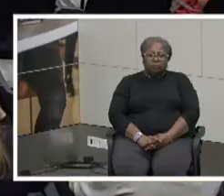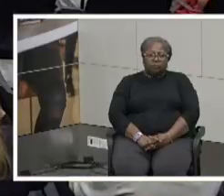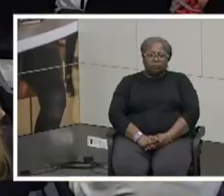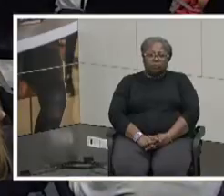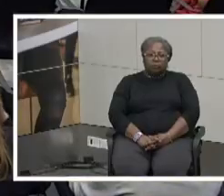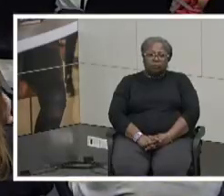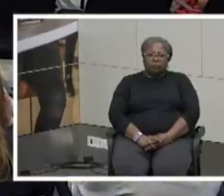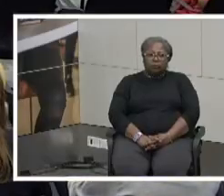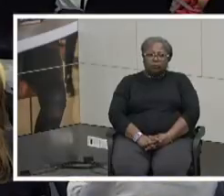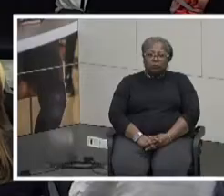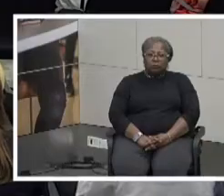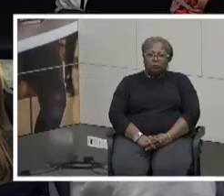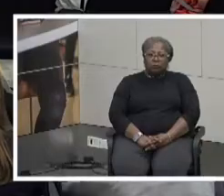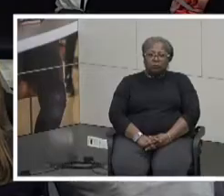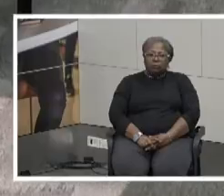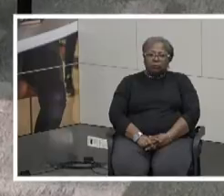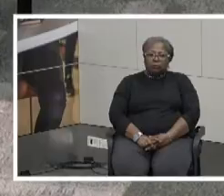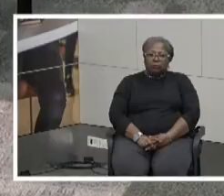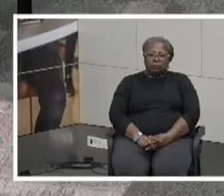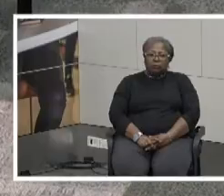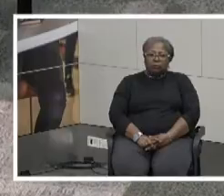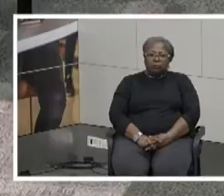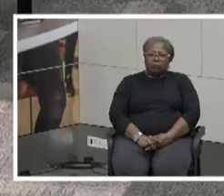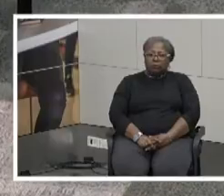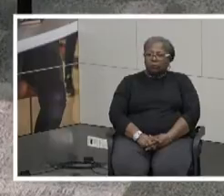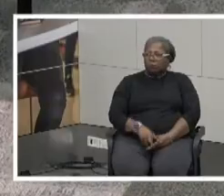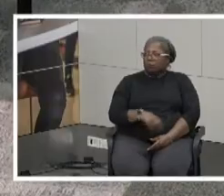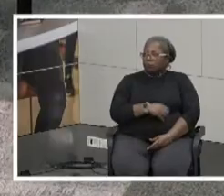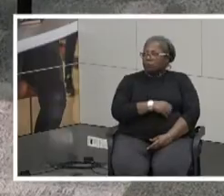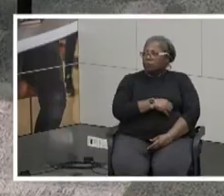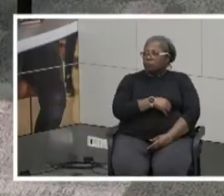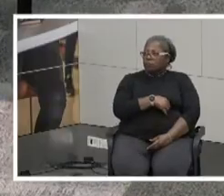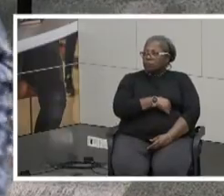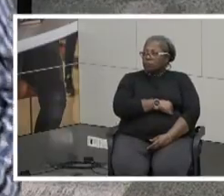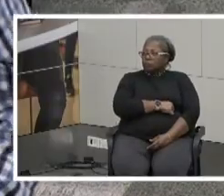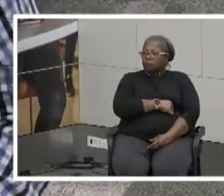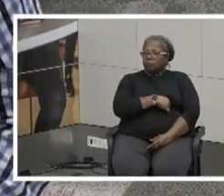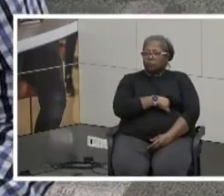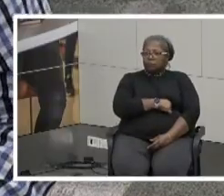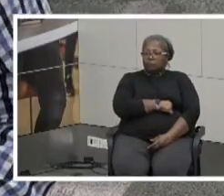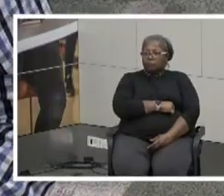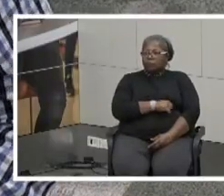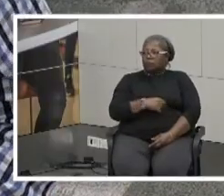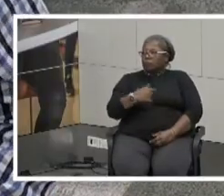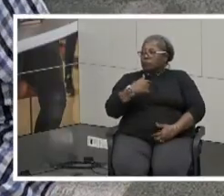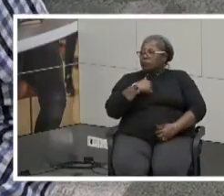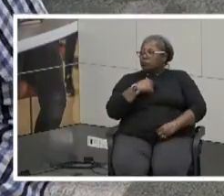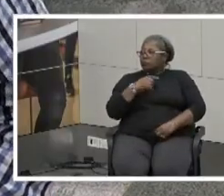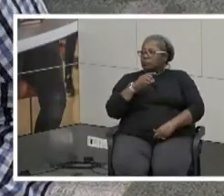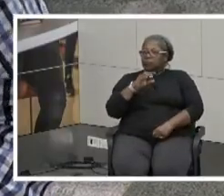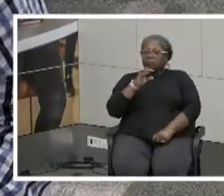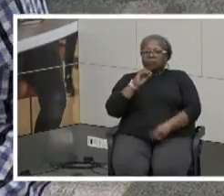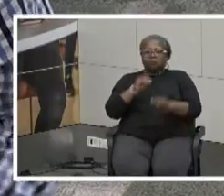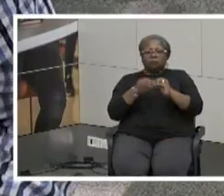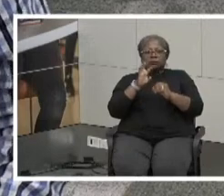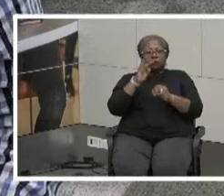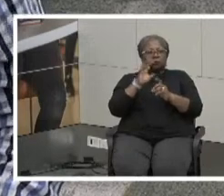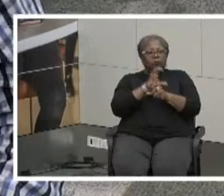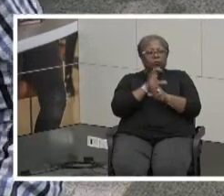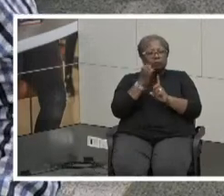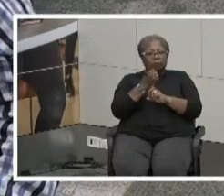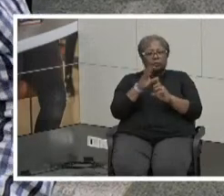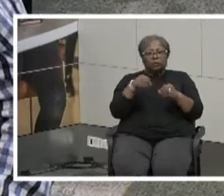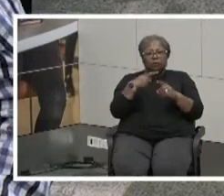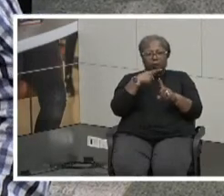LeBlanc yes sir evening Mark LeBlanc agenda item seven culture precedes